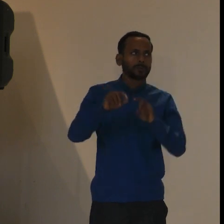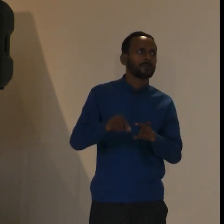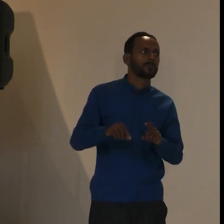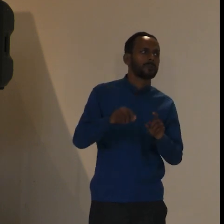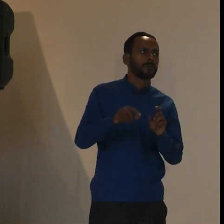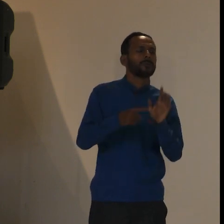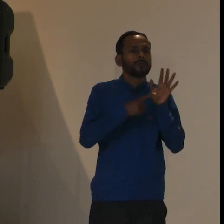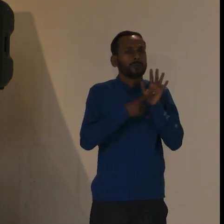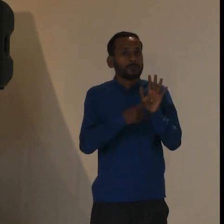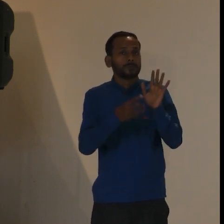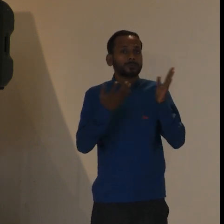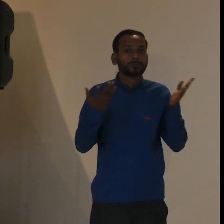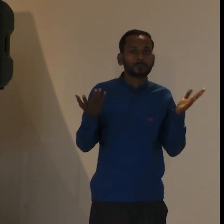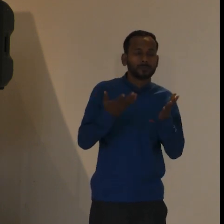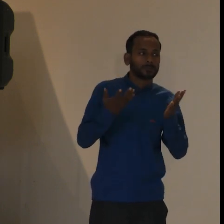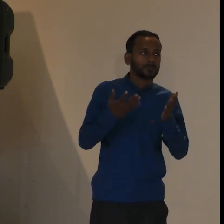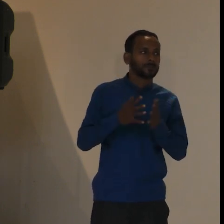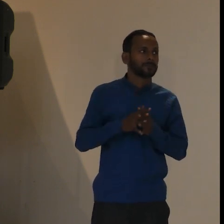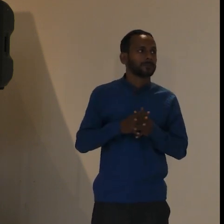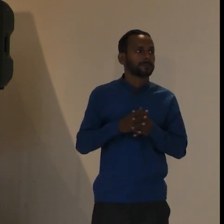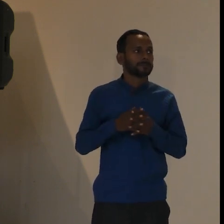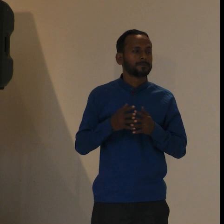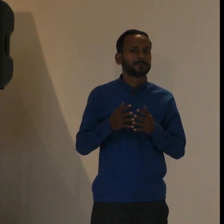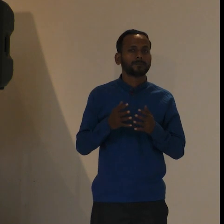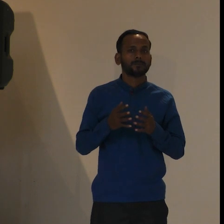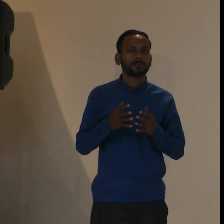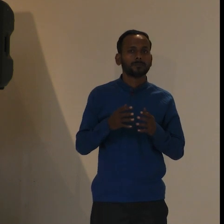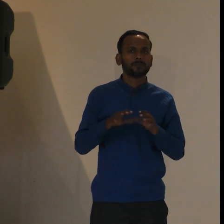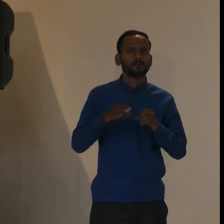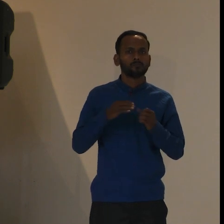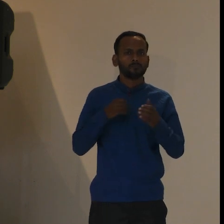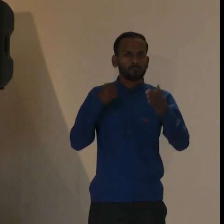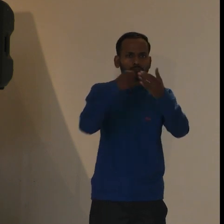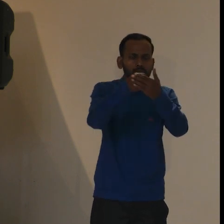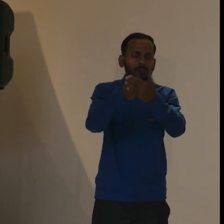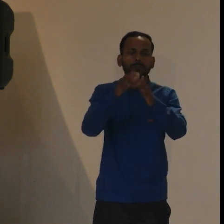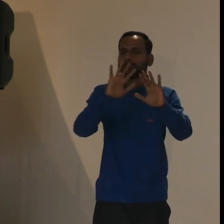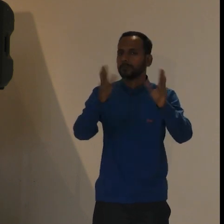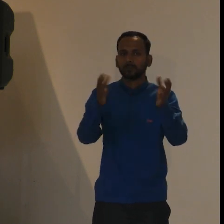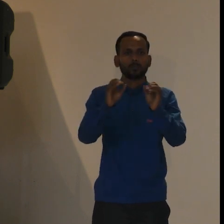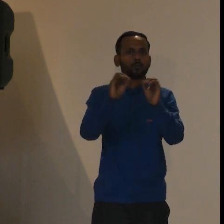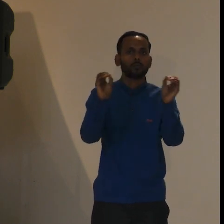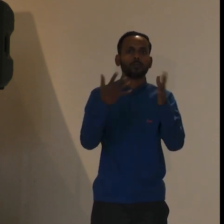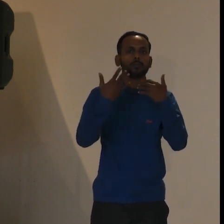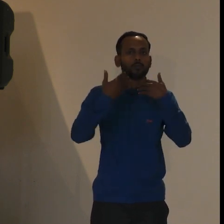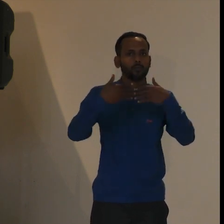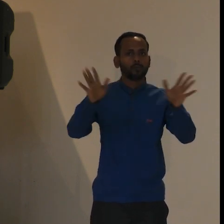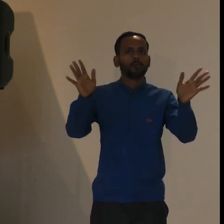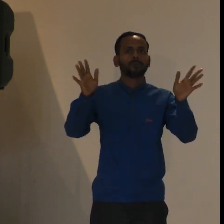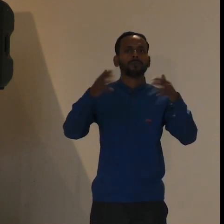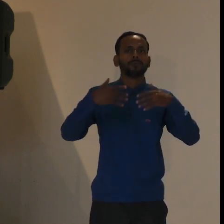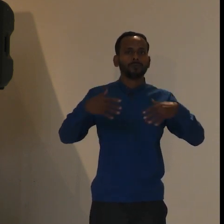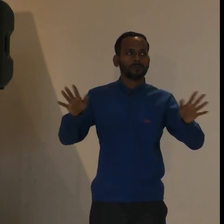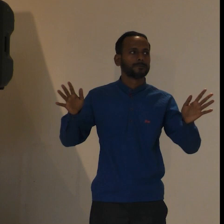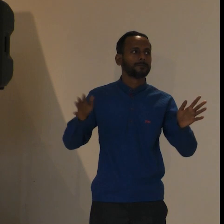pain points, like what would that look like? With no boundary, and just, you know, you could really go